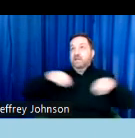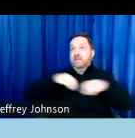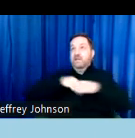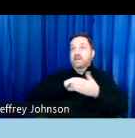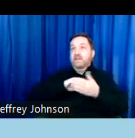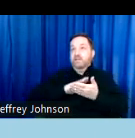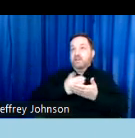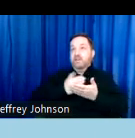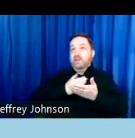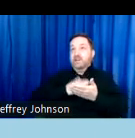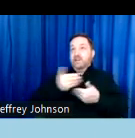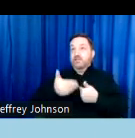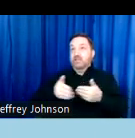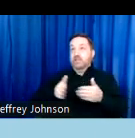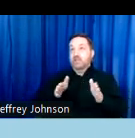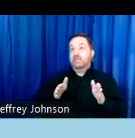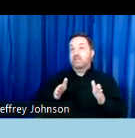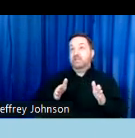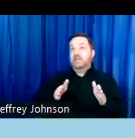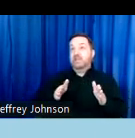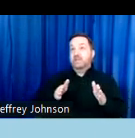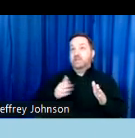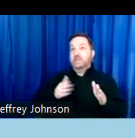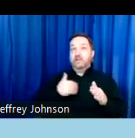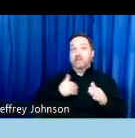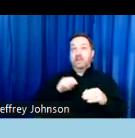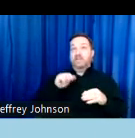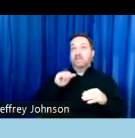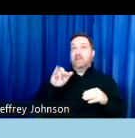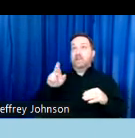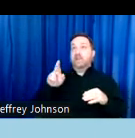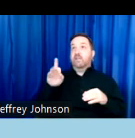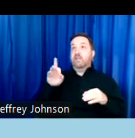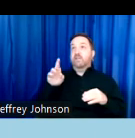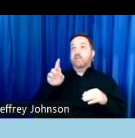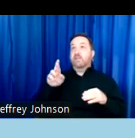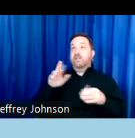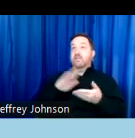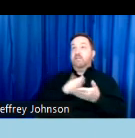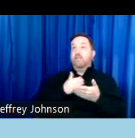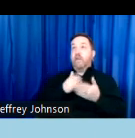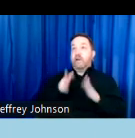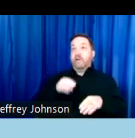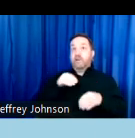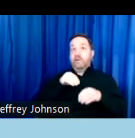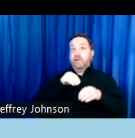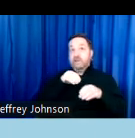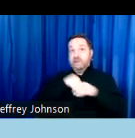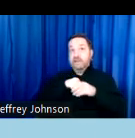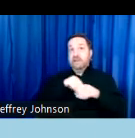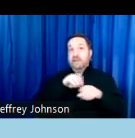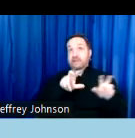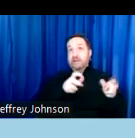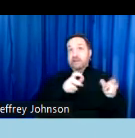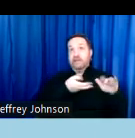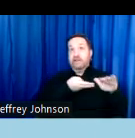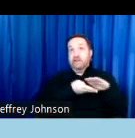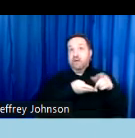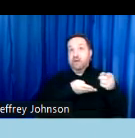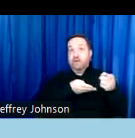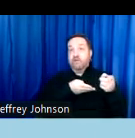you can have an air fry plus the conventional